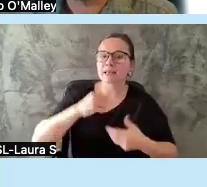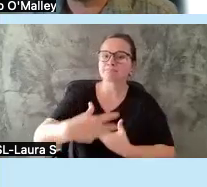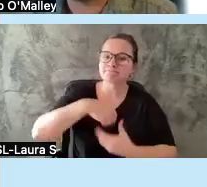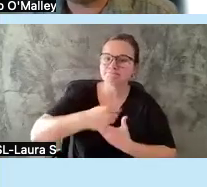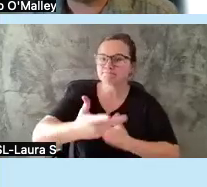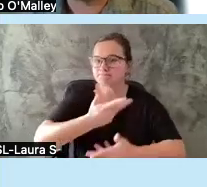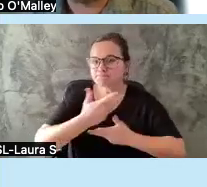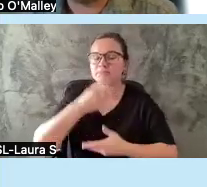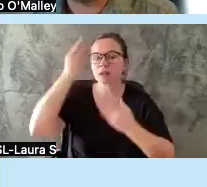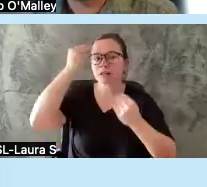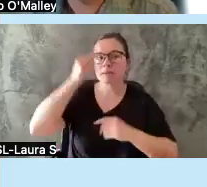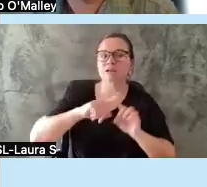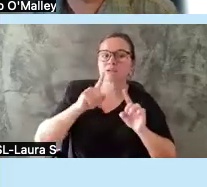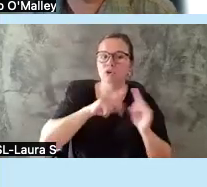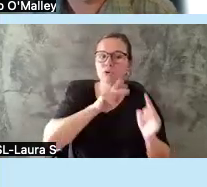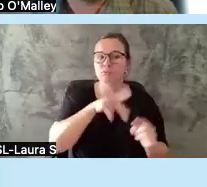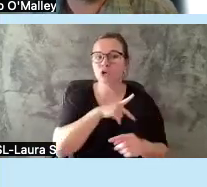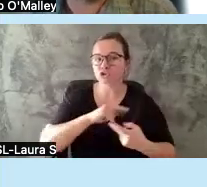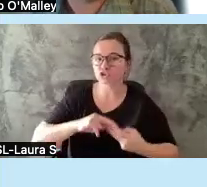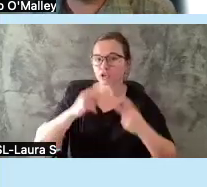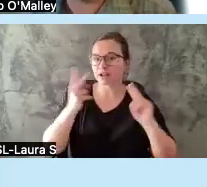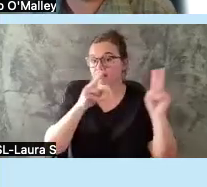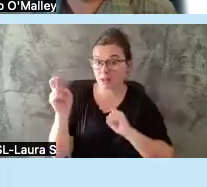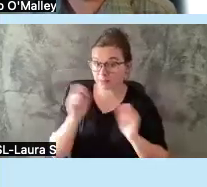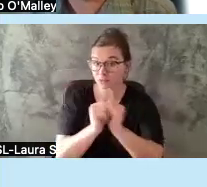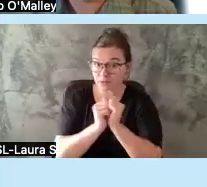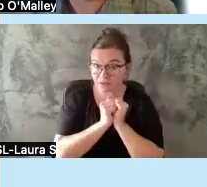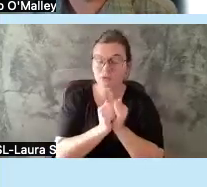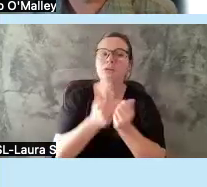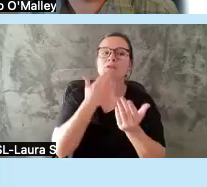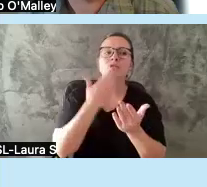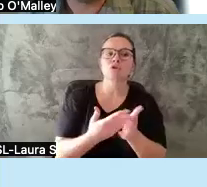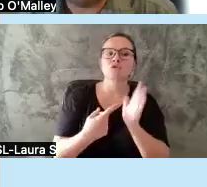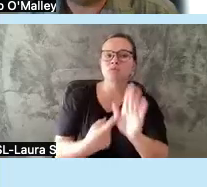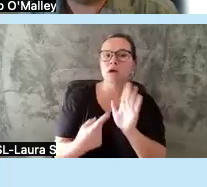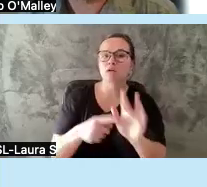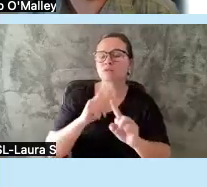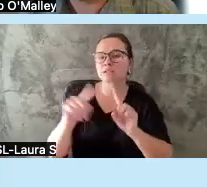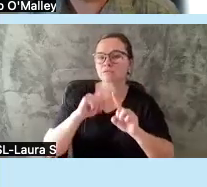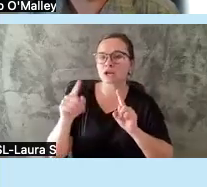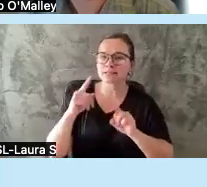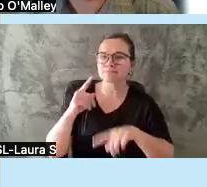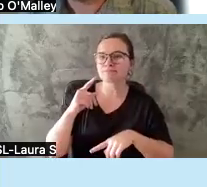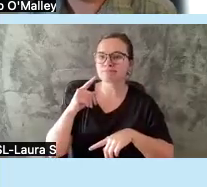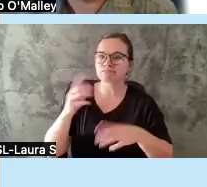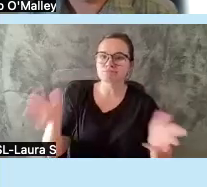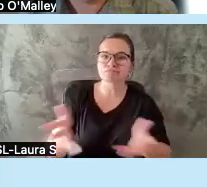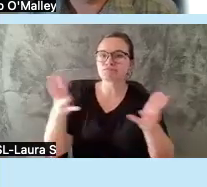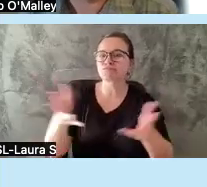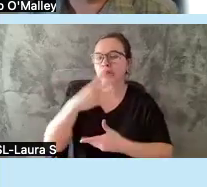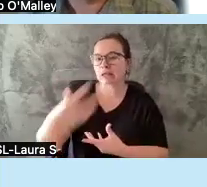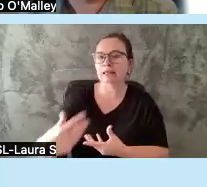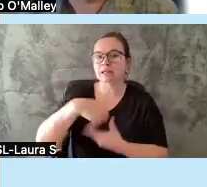some personal genetic topics together, which is intended to really model the kind of prompts and framings that could be done in classrooms or in